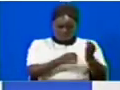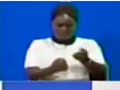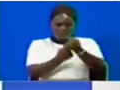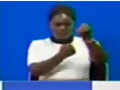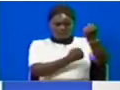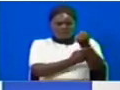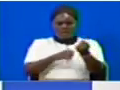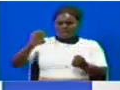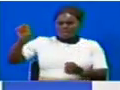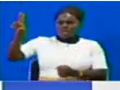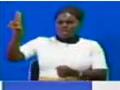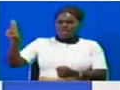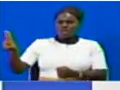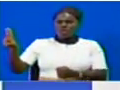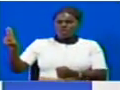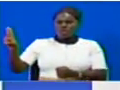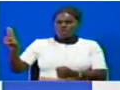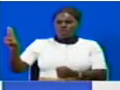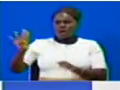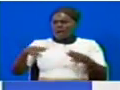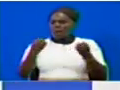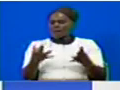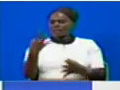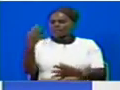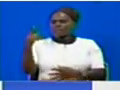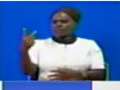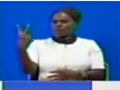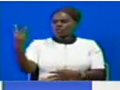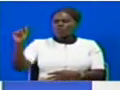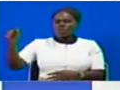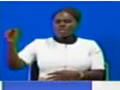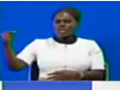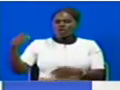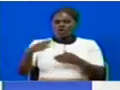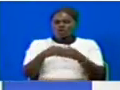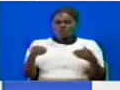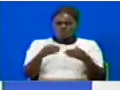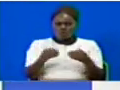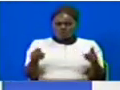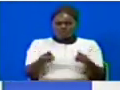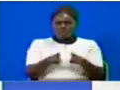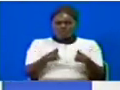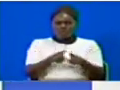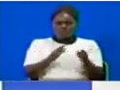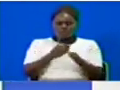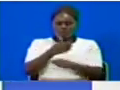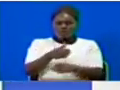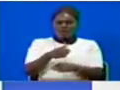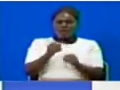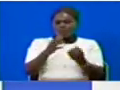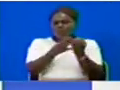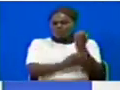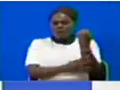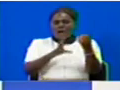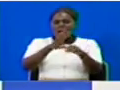the European Union at a tune of 3.2 million euros. Most fortified flours are beyond the reach of the poor